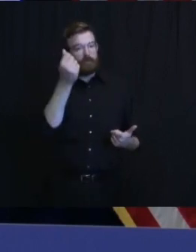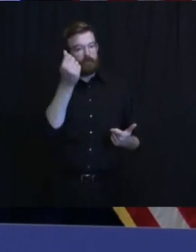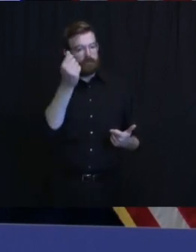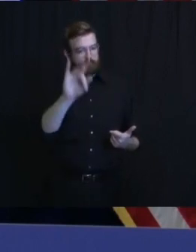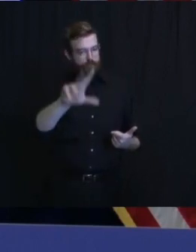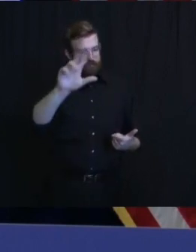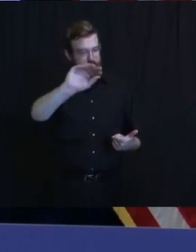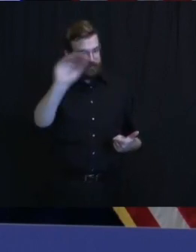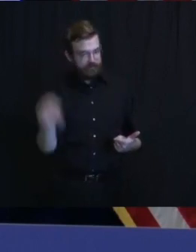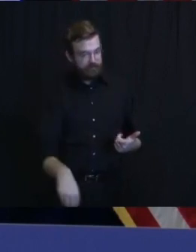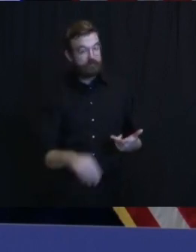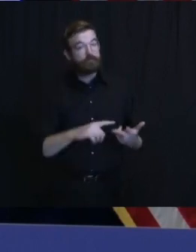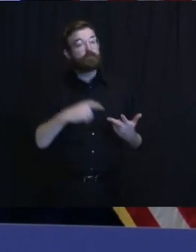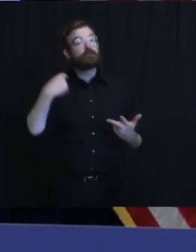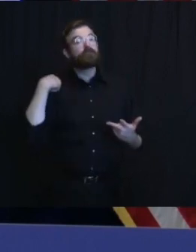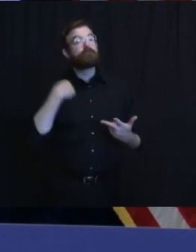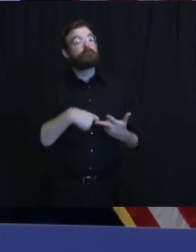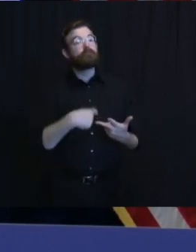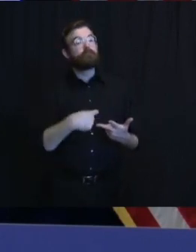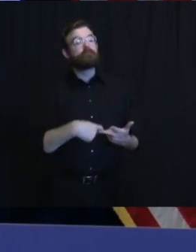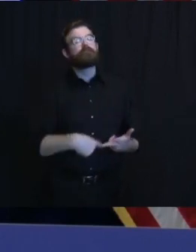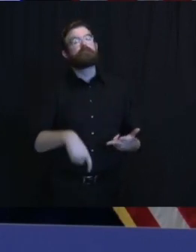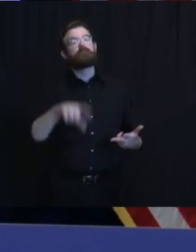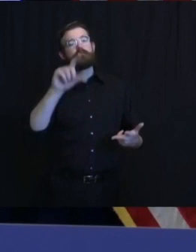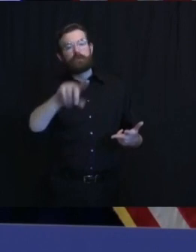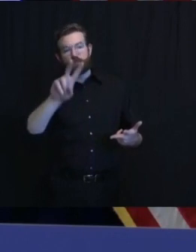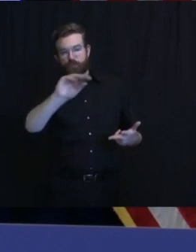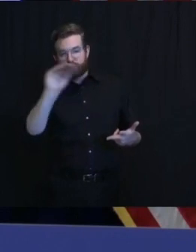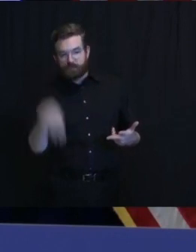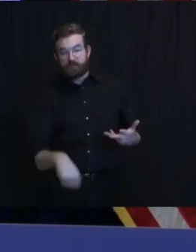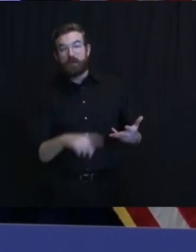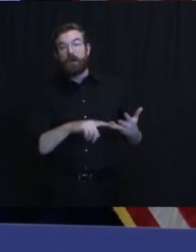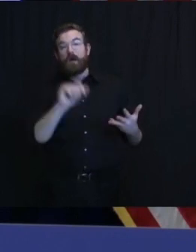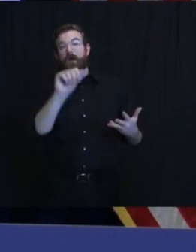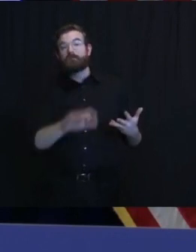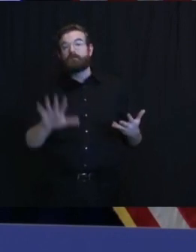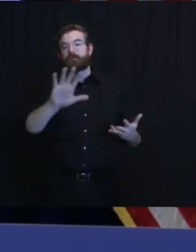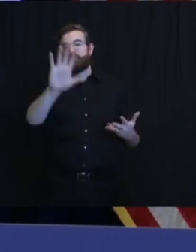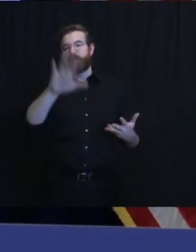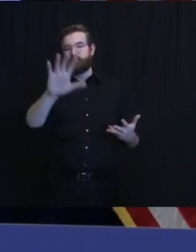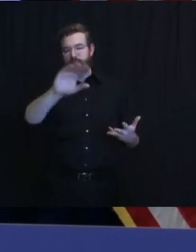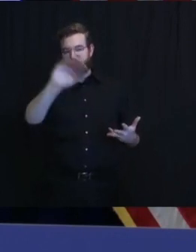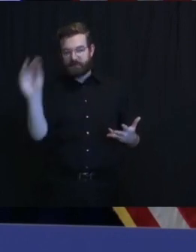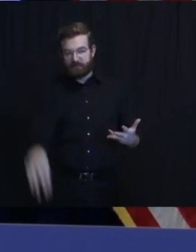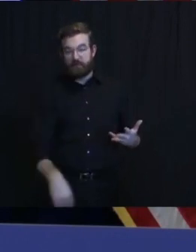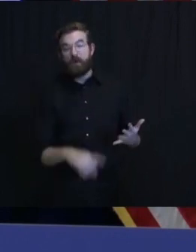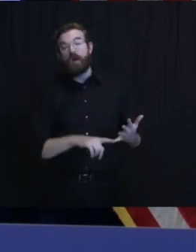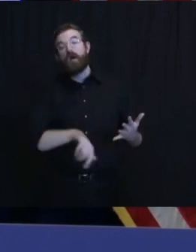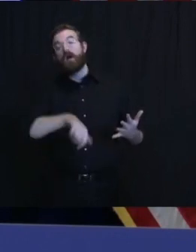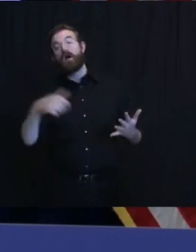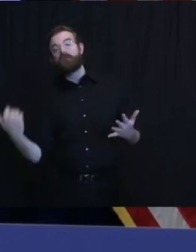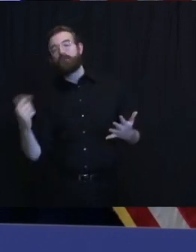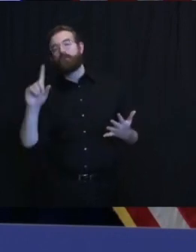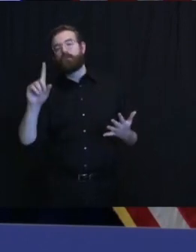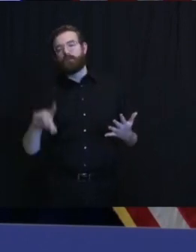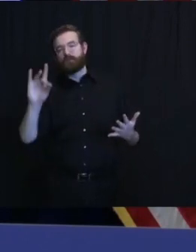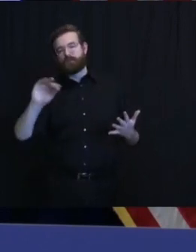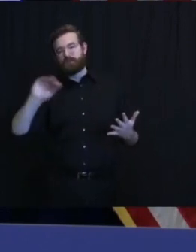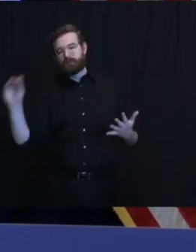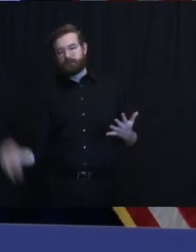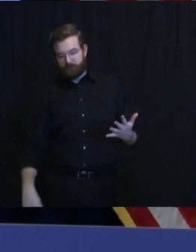1.8. As I said yesterday, many of the deaths that we report every day go back in time. Of